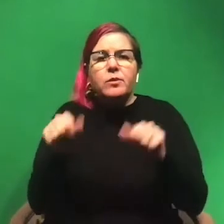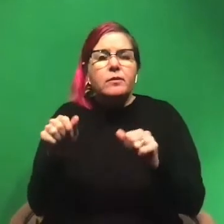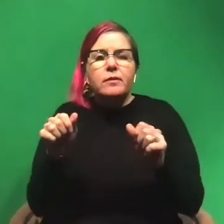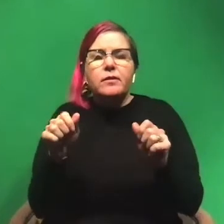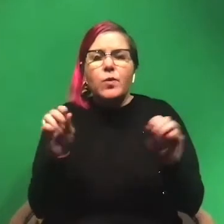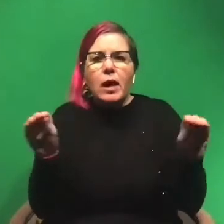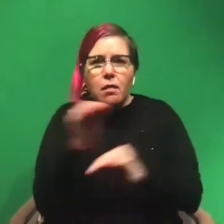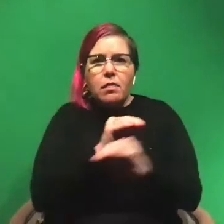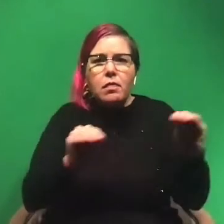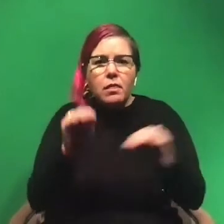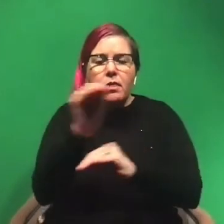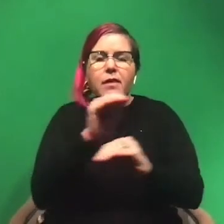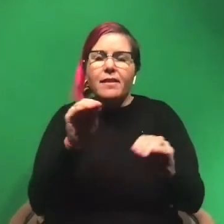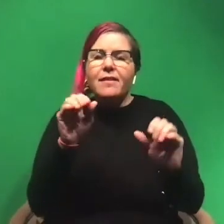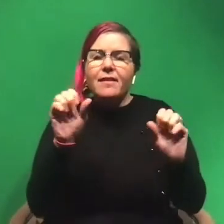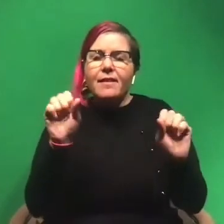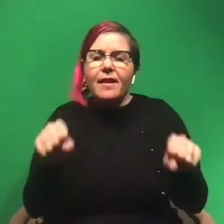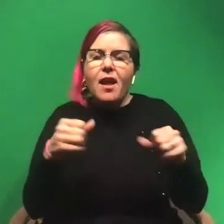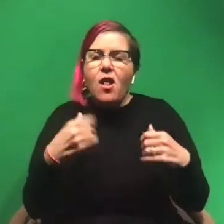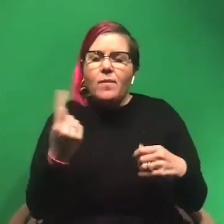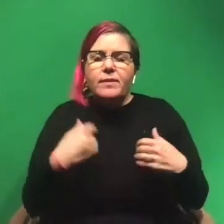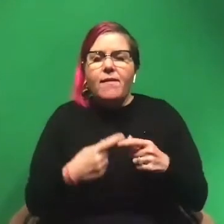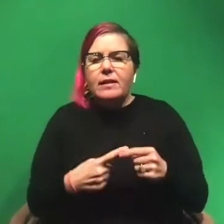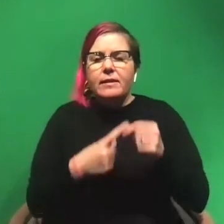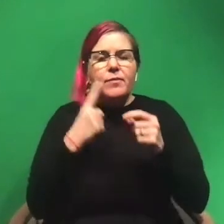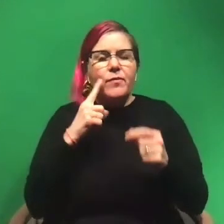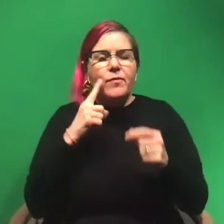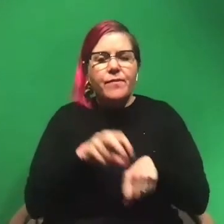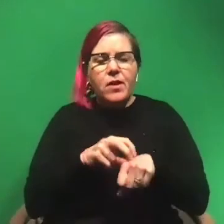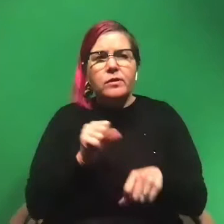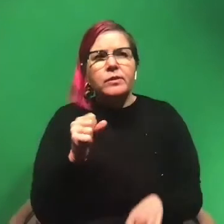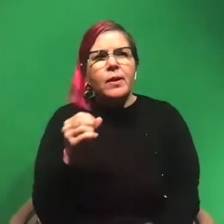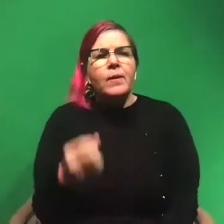puzzle, there's always an exception for a virus. So